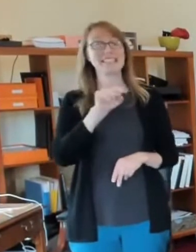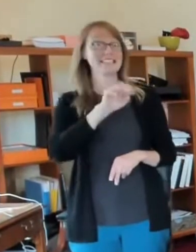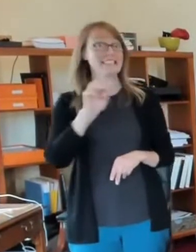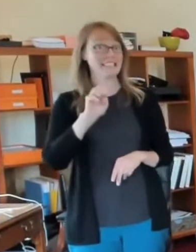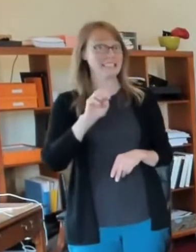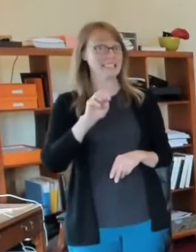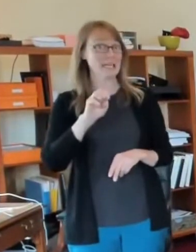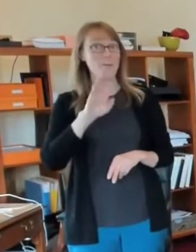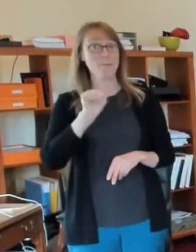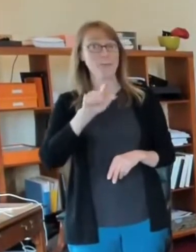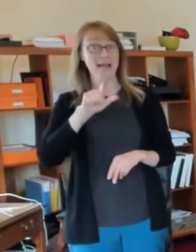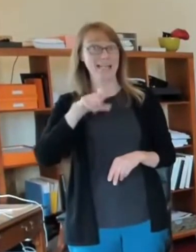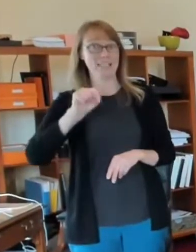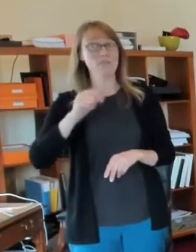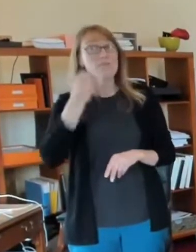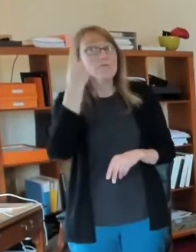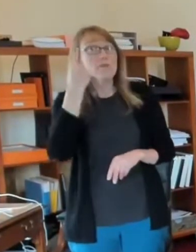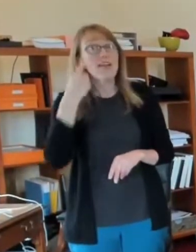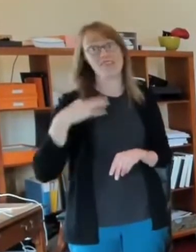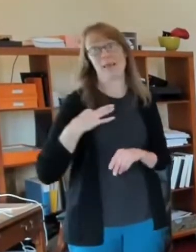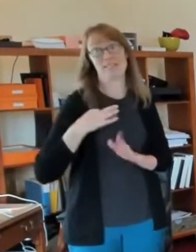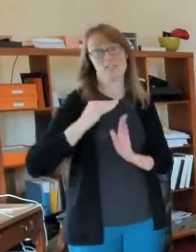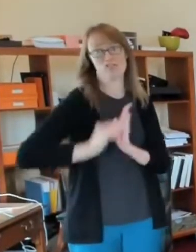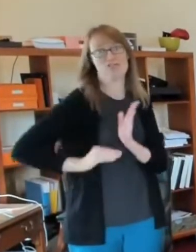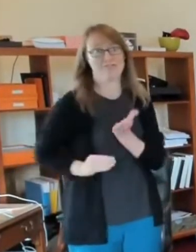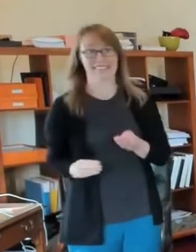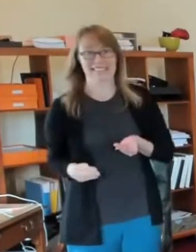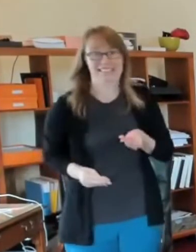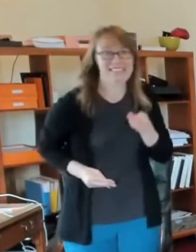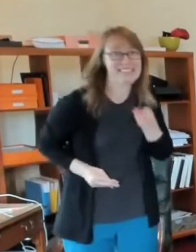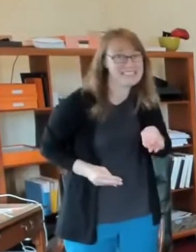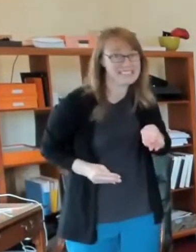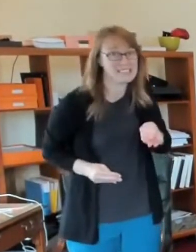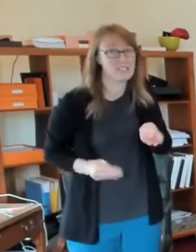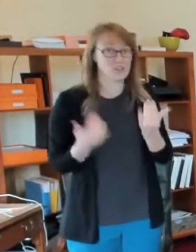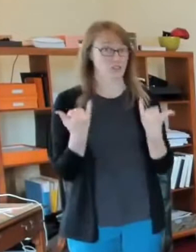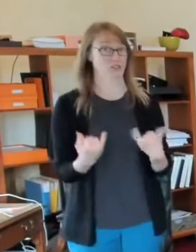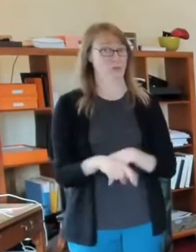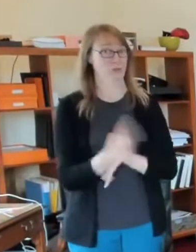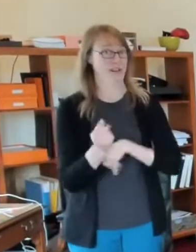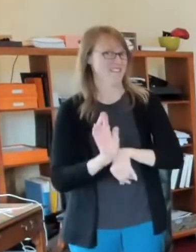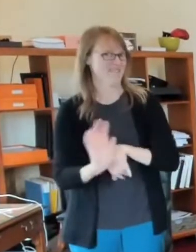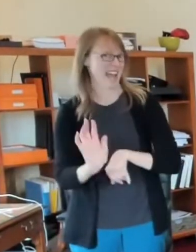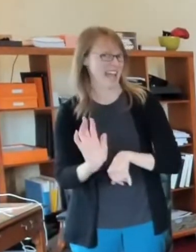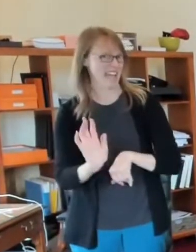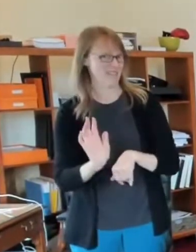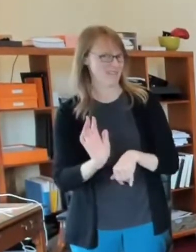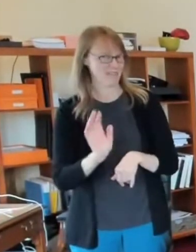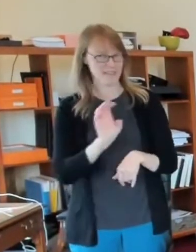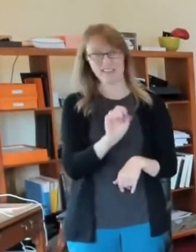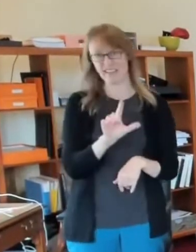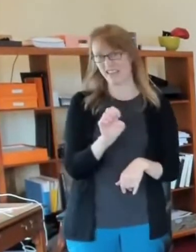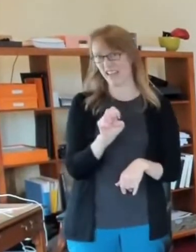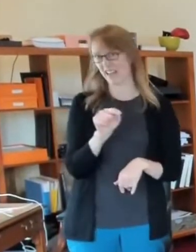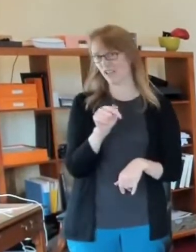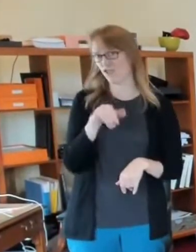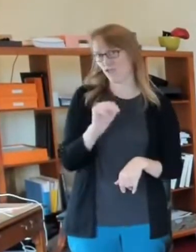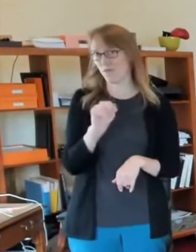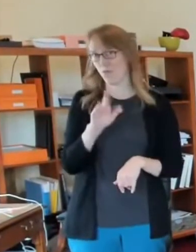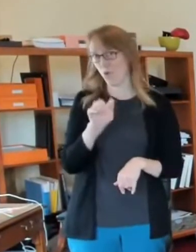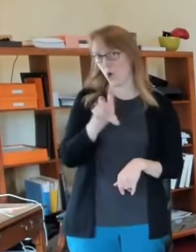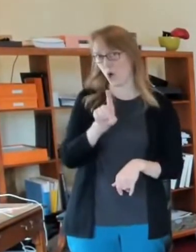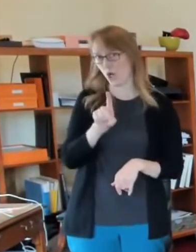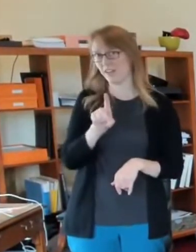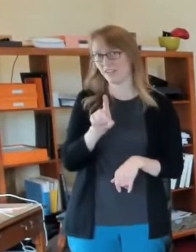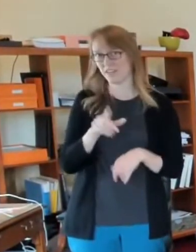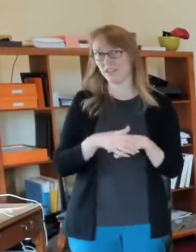have the application for the absentee ballot into the election board by 5 o'clock. So if you can't do that, if you can't